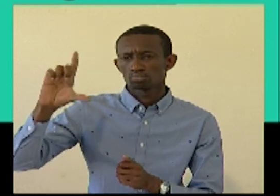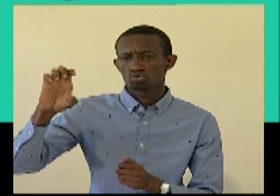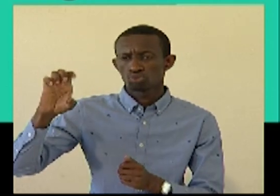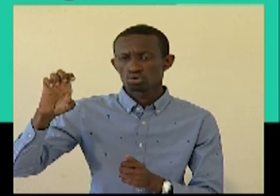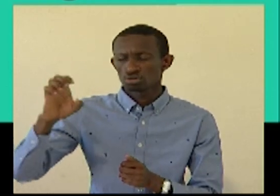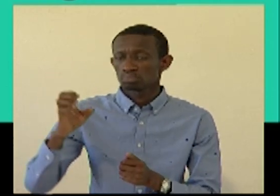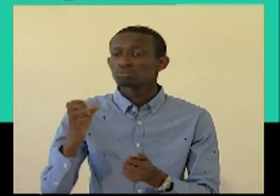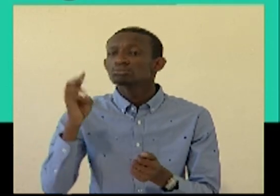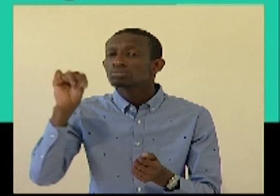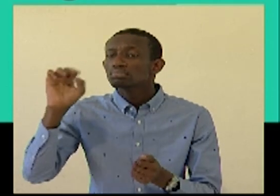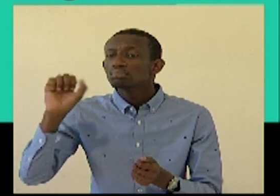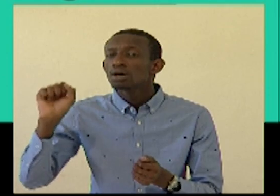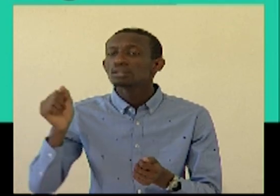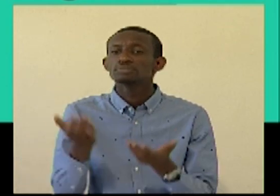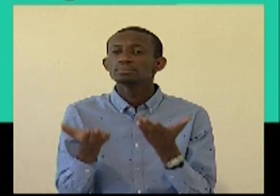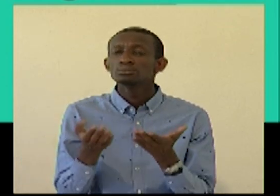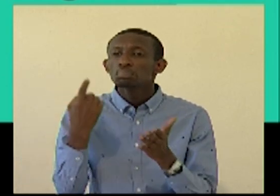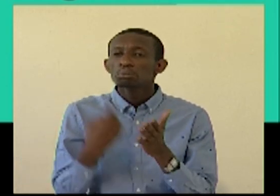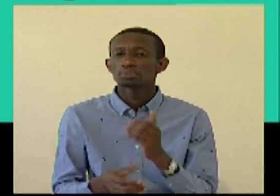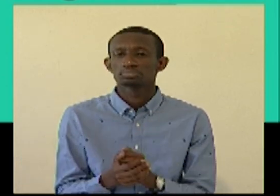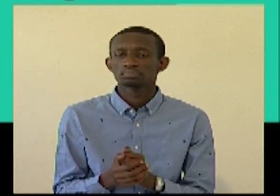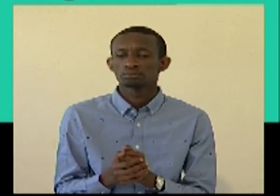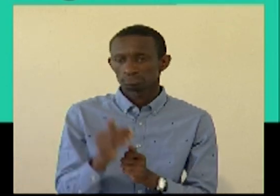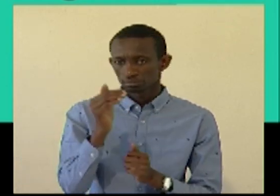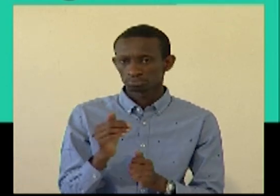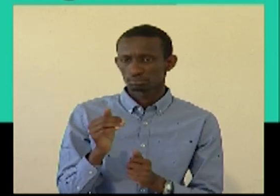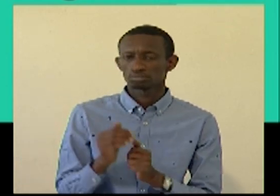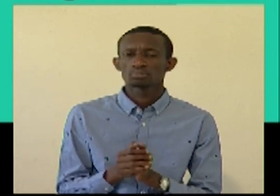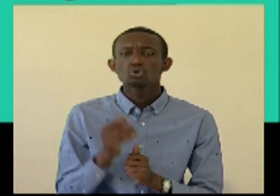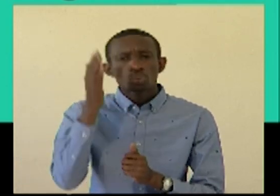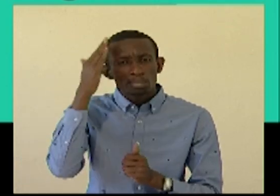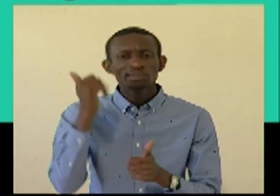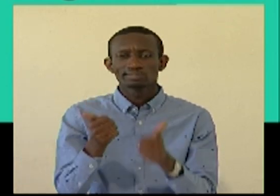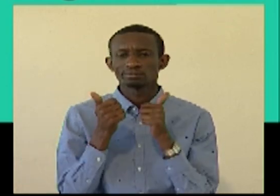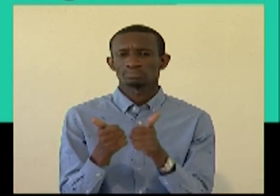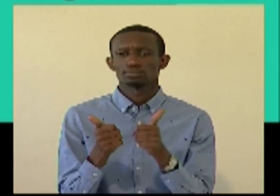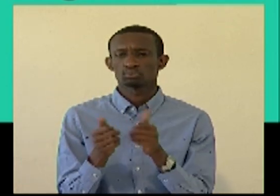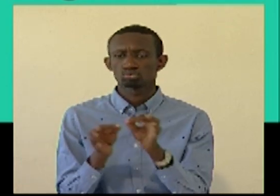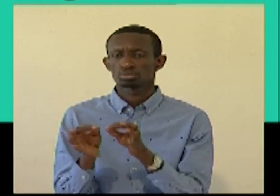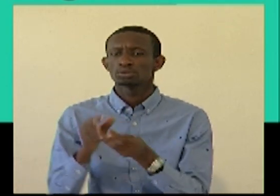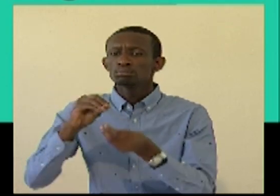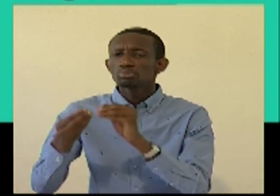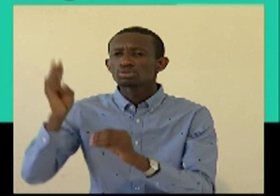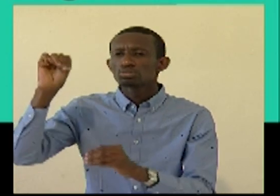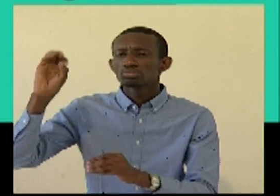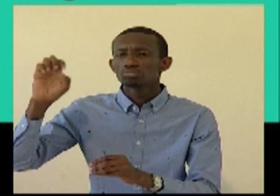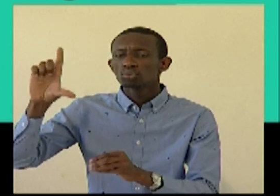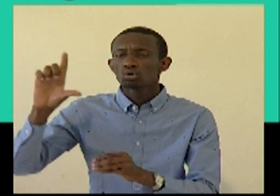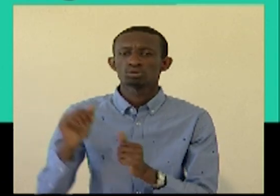You should also be able to determine the number of moles and corresponding mass for various particles.